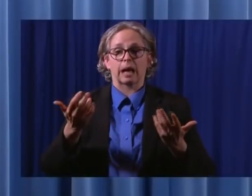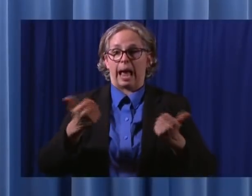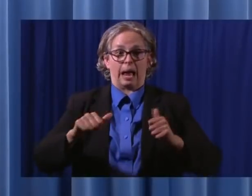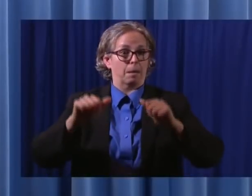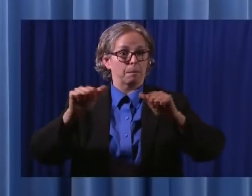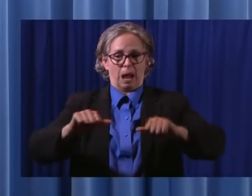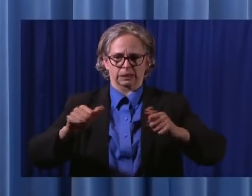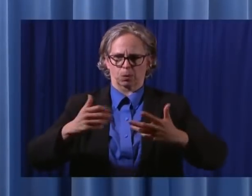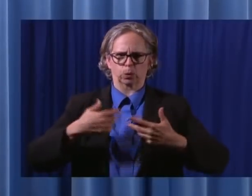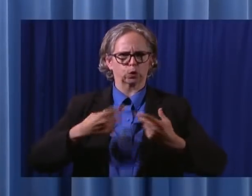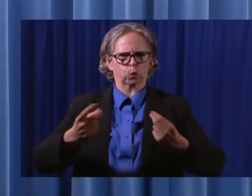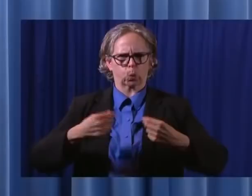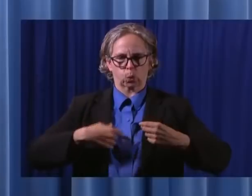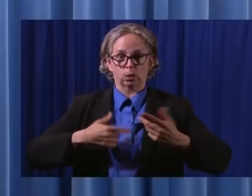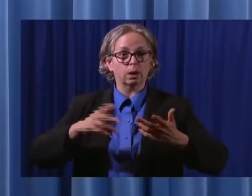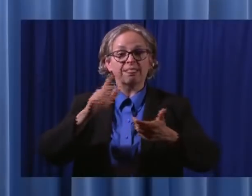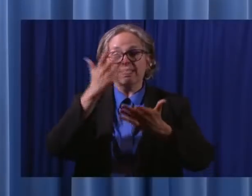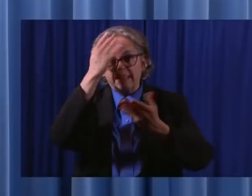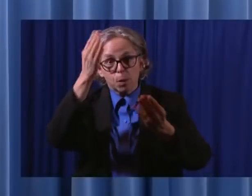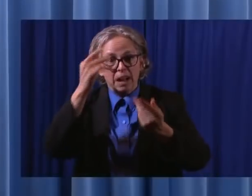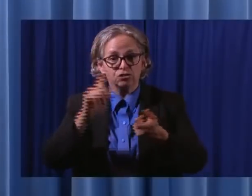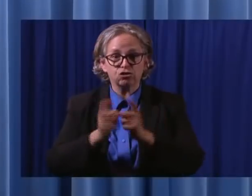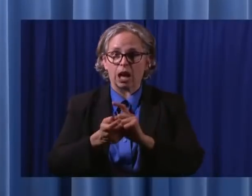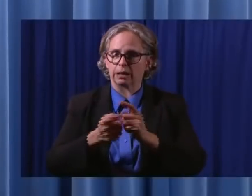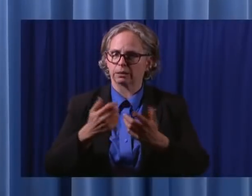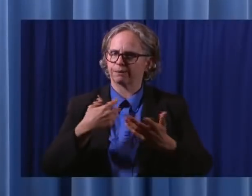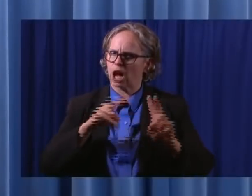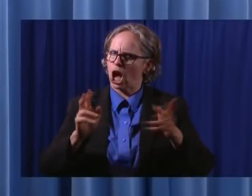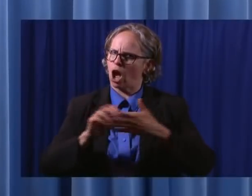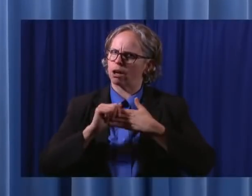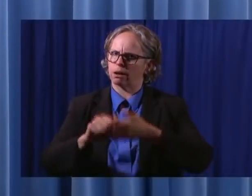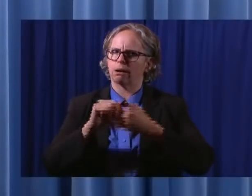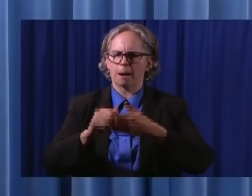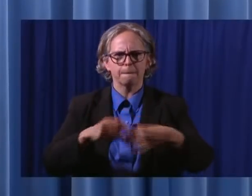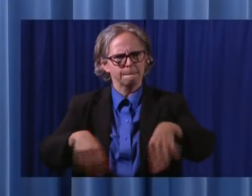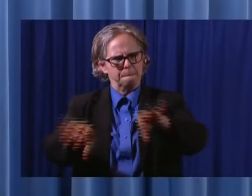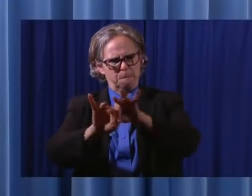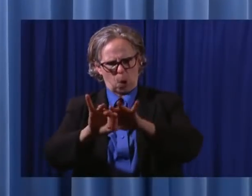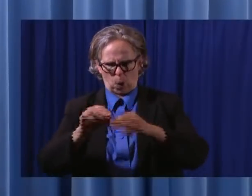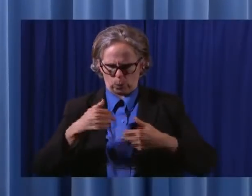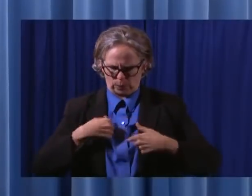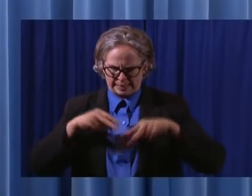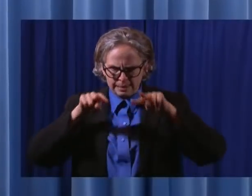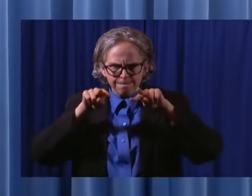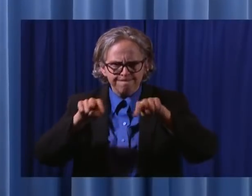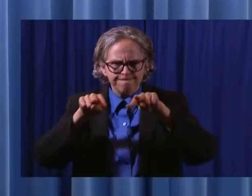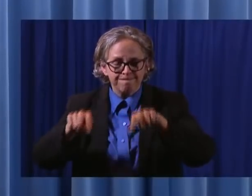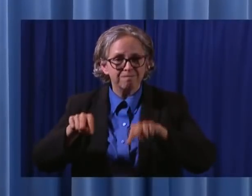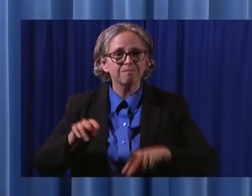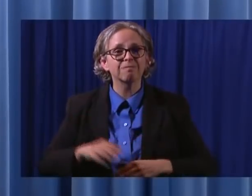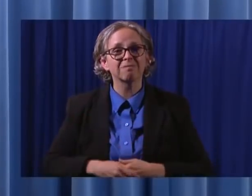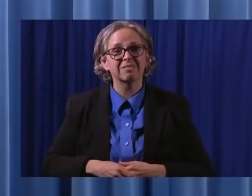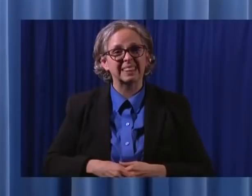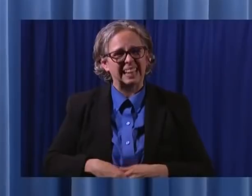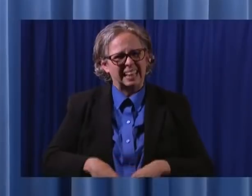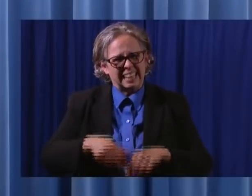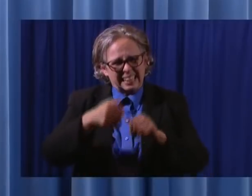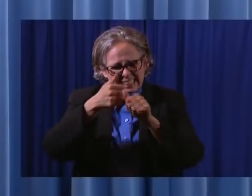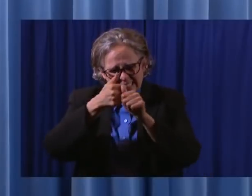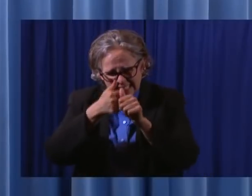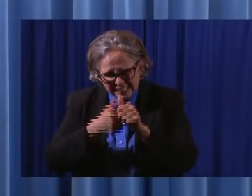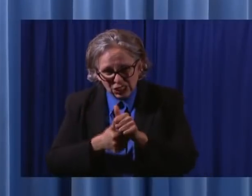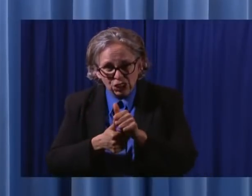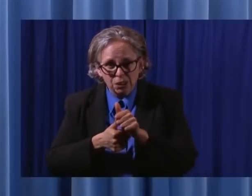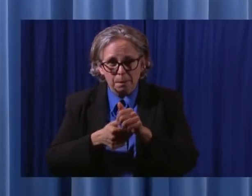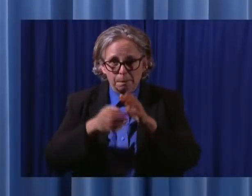but again, individual behavior is the way that this should, and we hope,